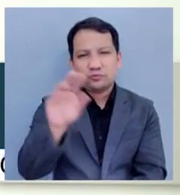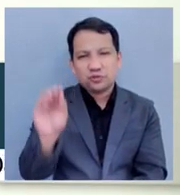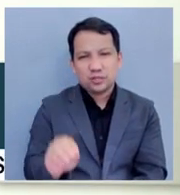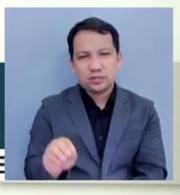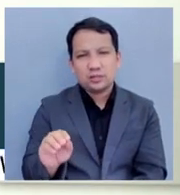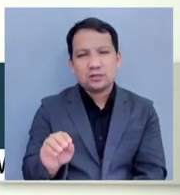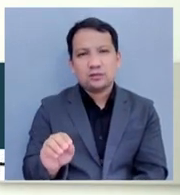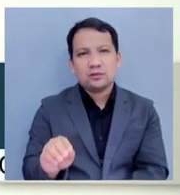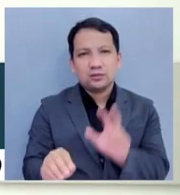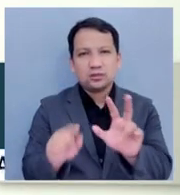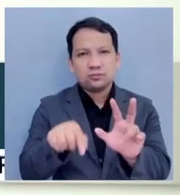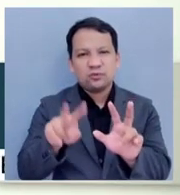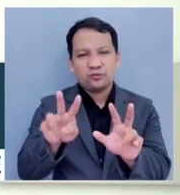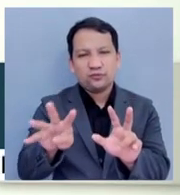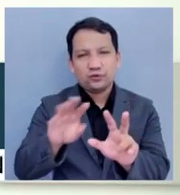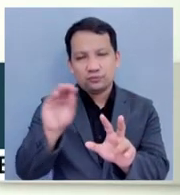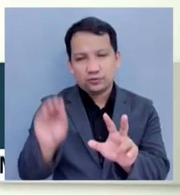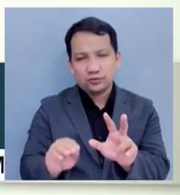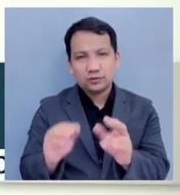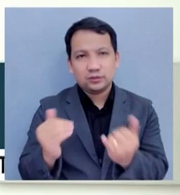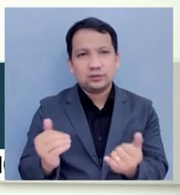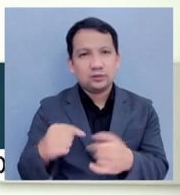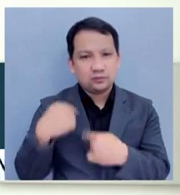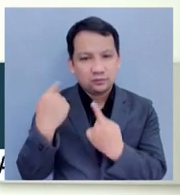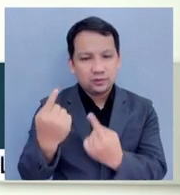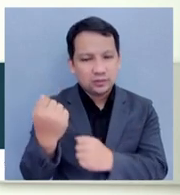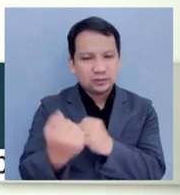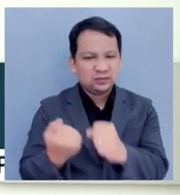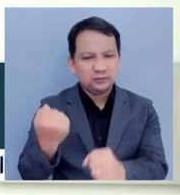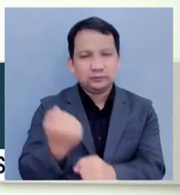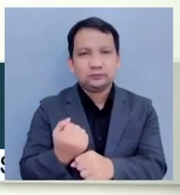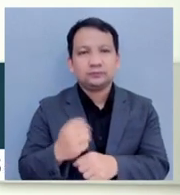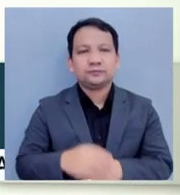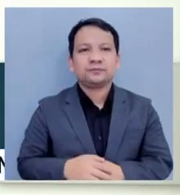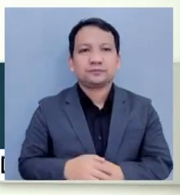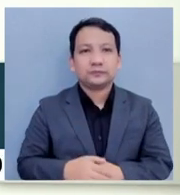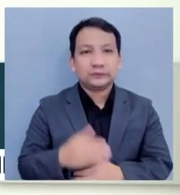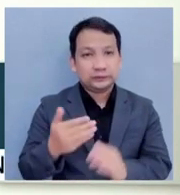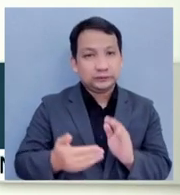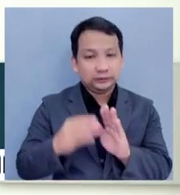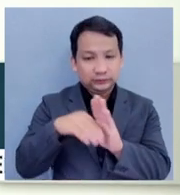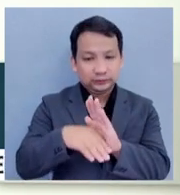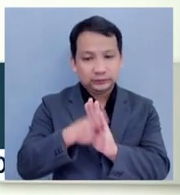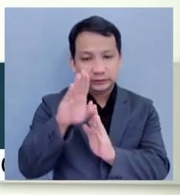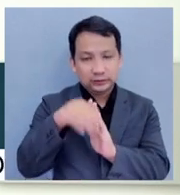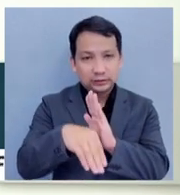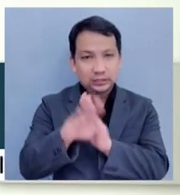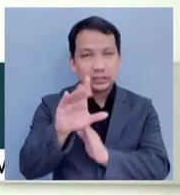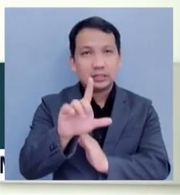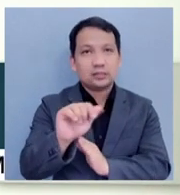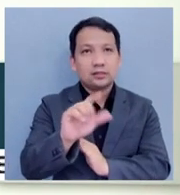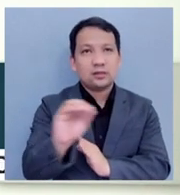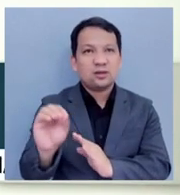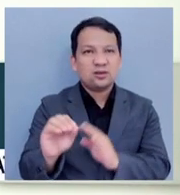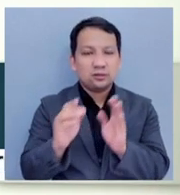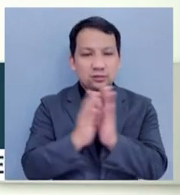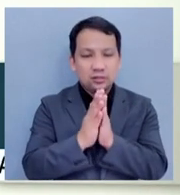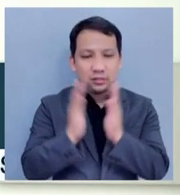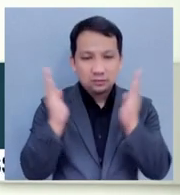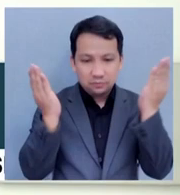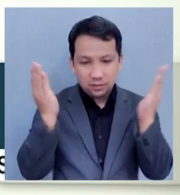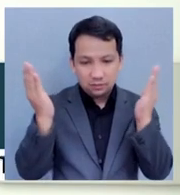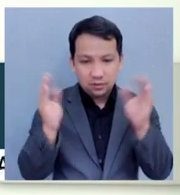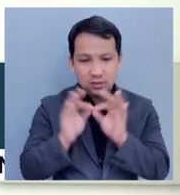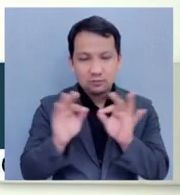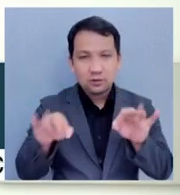and 3.4% by next year. The high inflation in Laos and Myanmar is pulling inflation rate up in